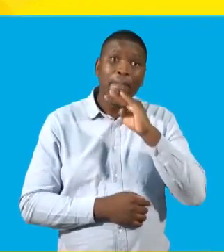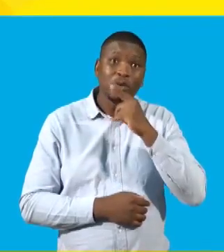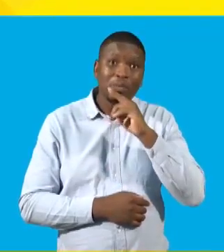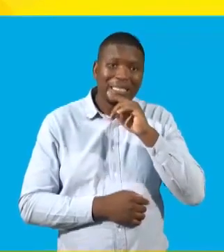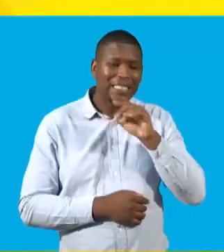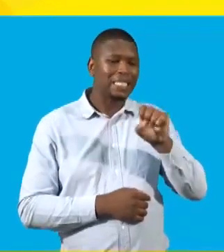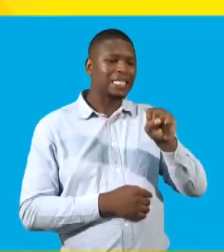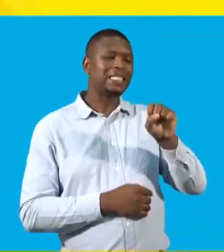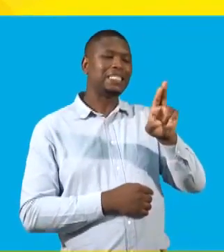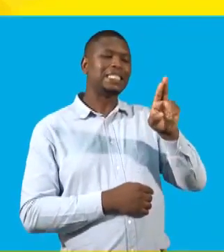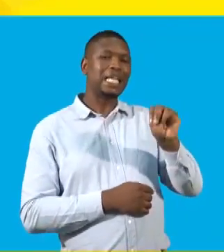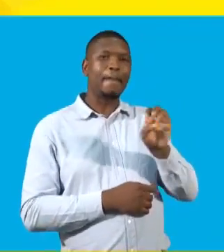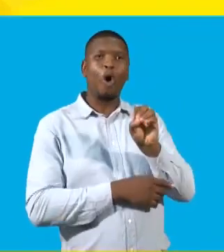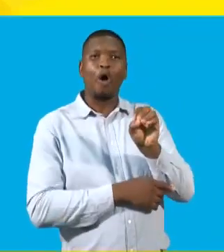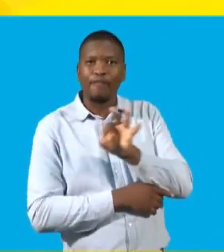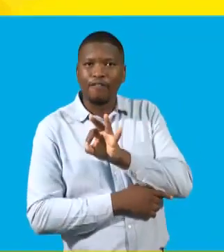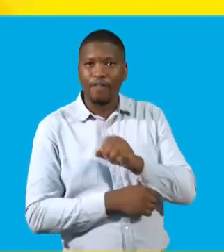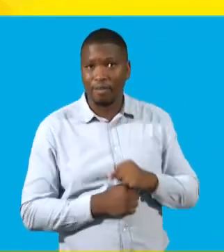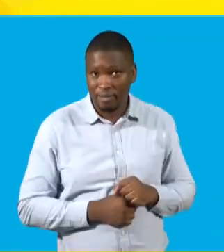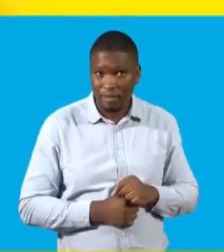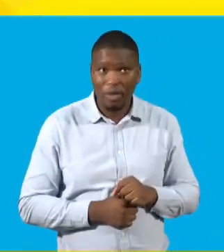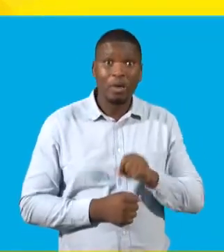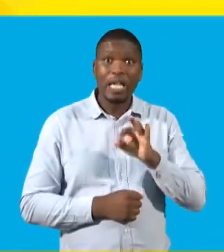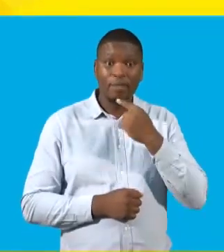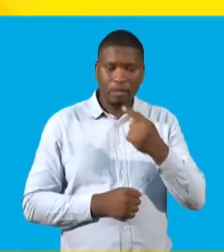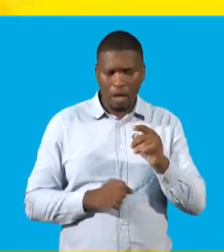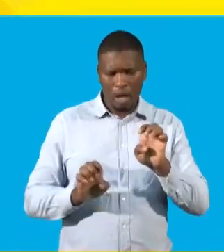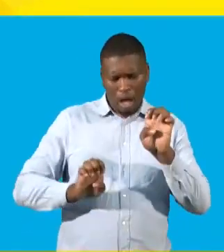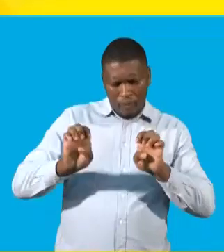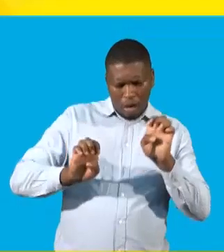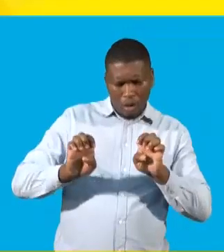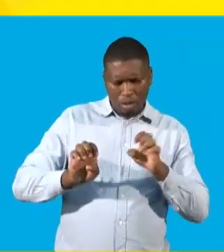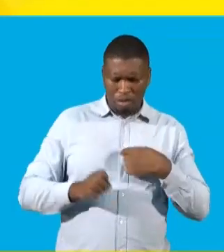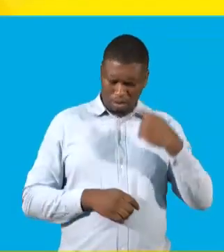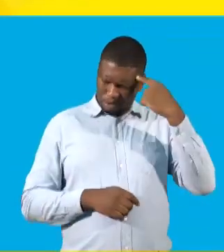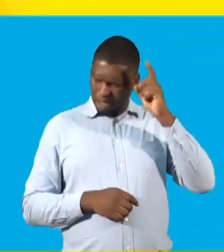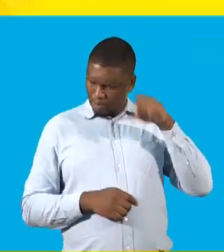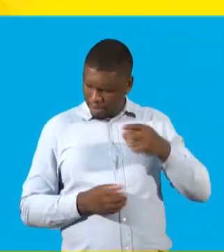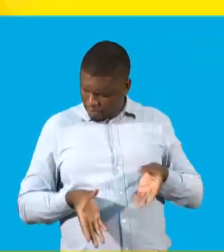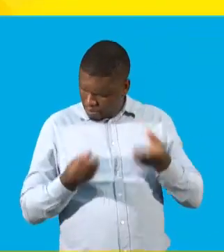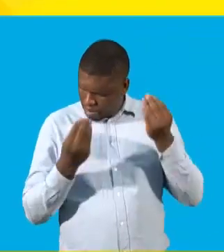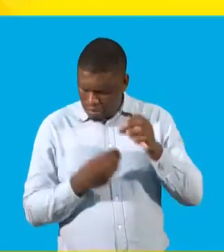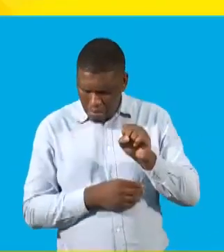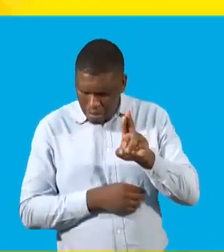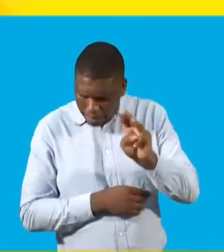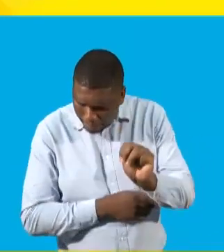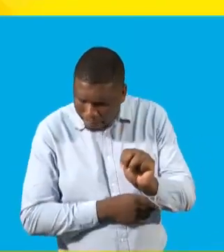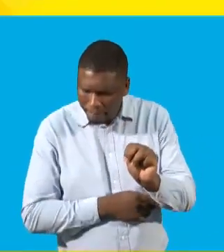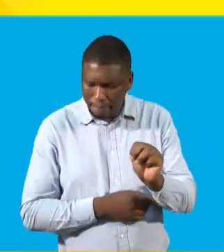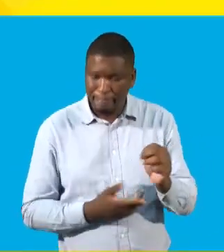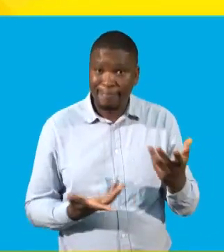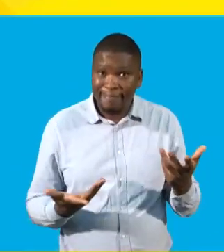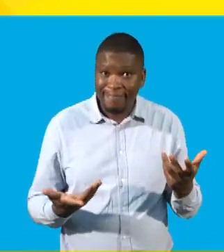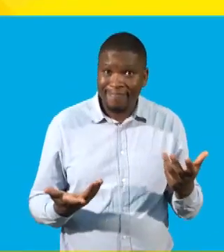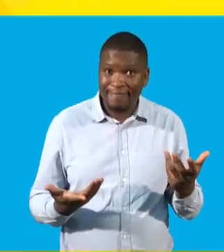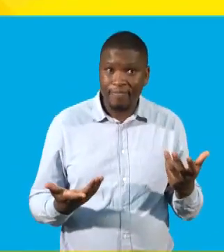means sum of. So when it is written they evaluate, it means you need to calculate the sum of. What is the first thing that we need to do? Well,